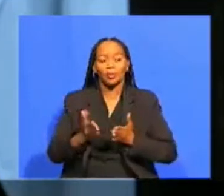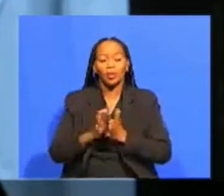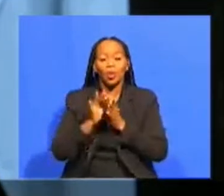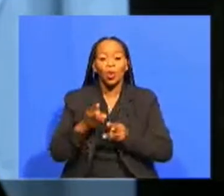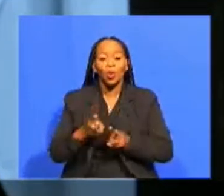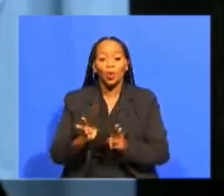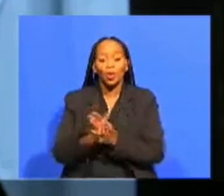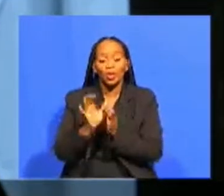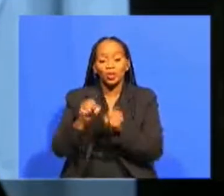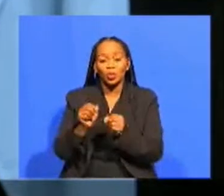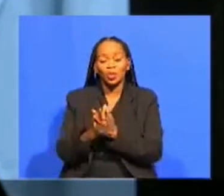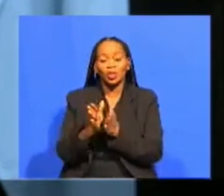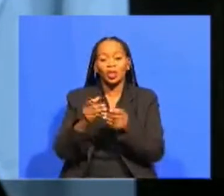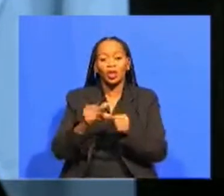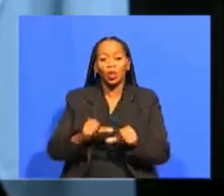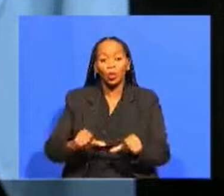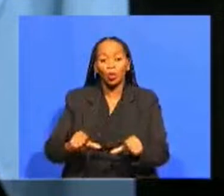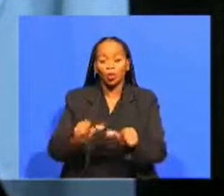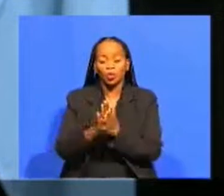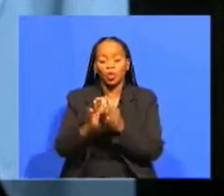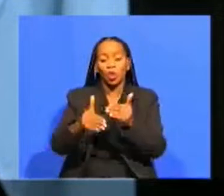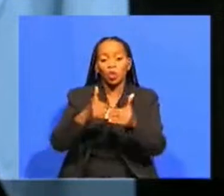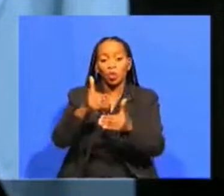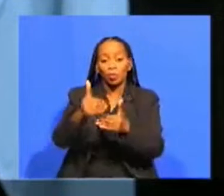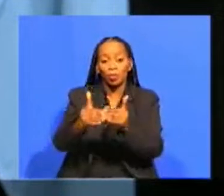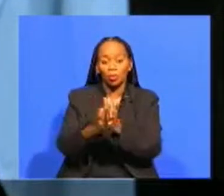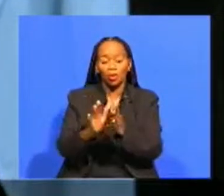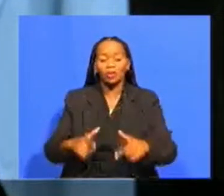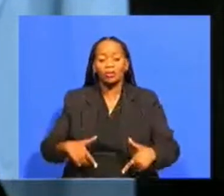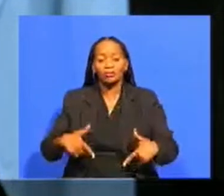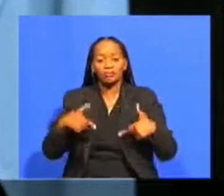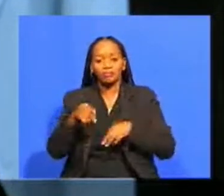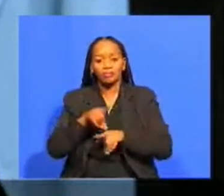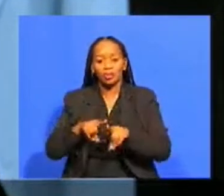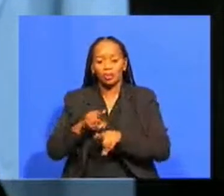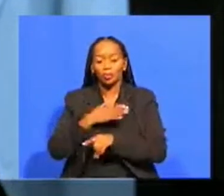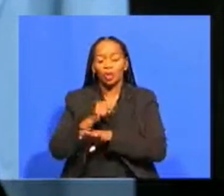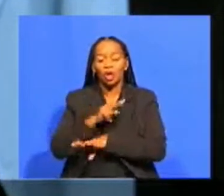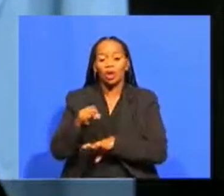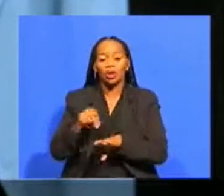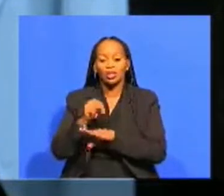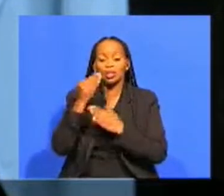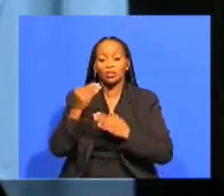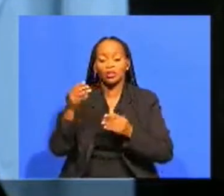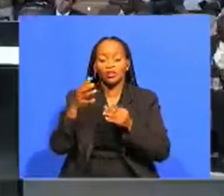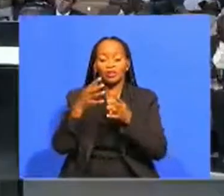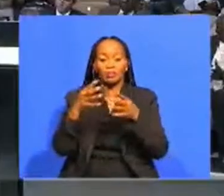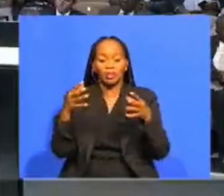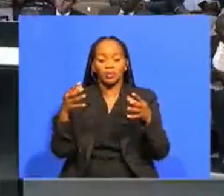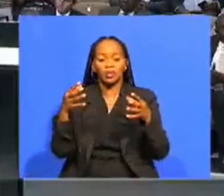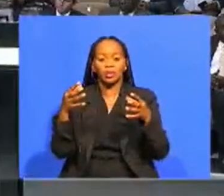can continue to progress our people and our nations. Thank you very much.